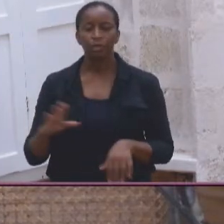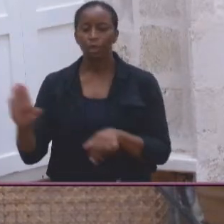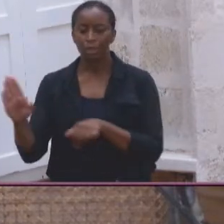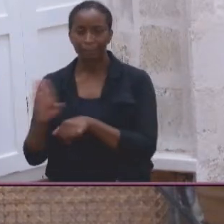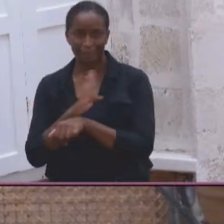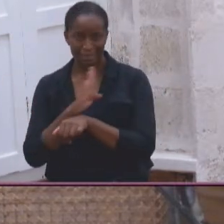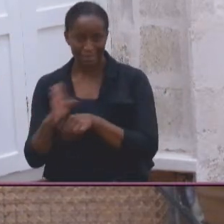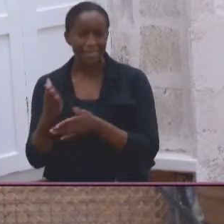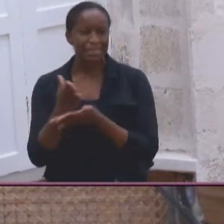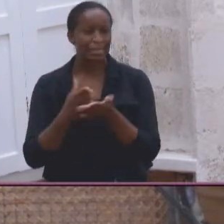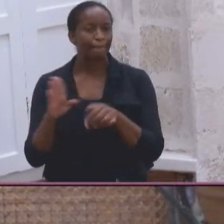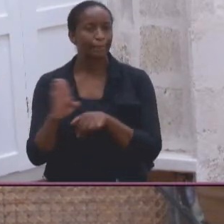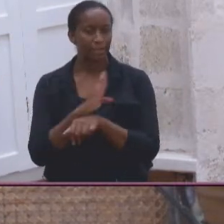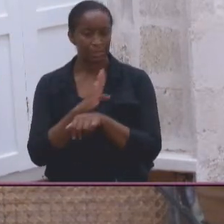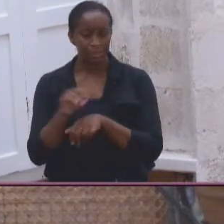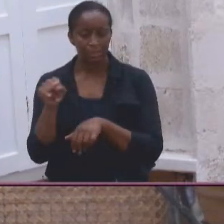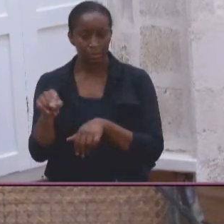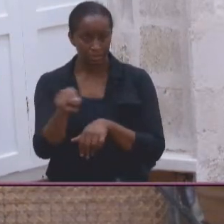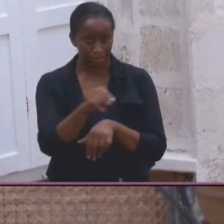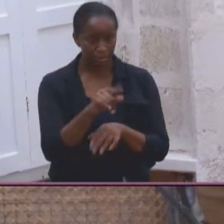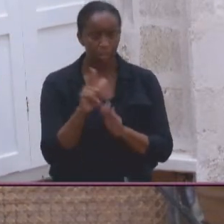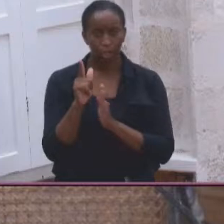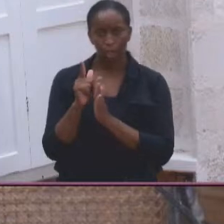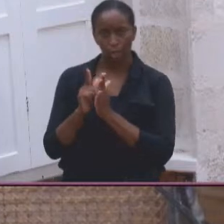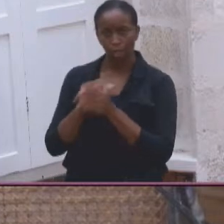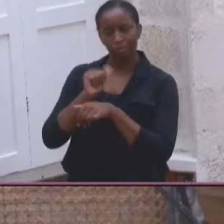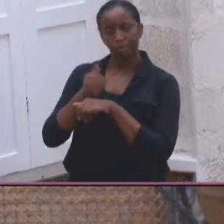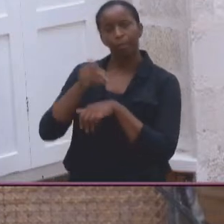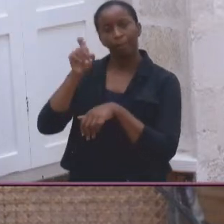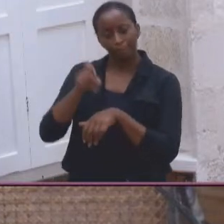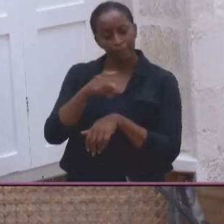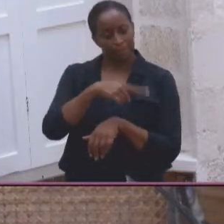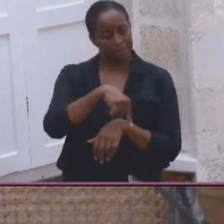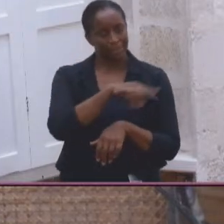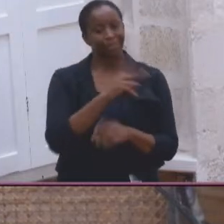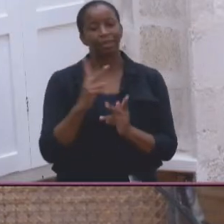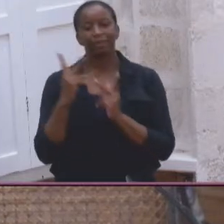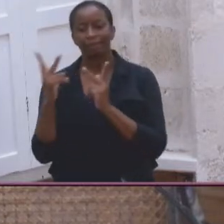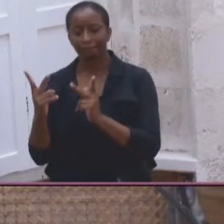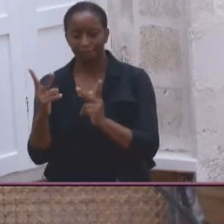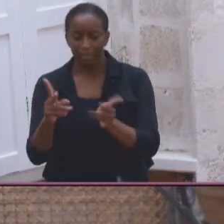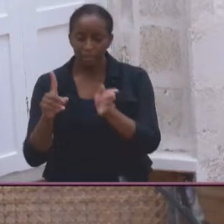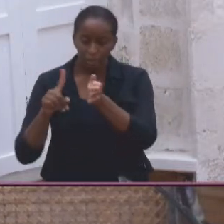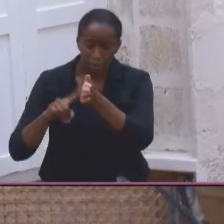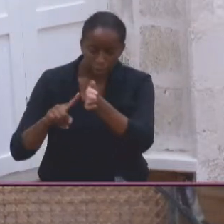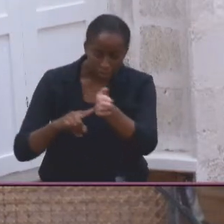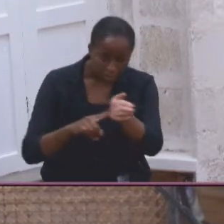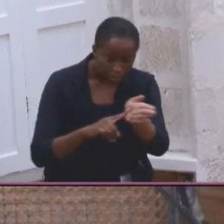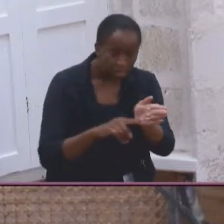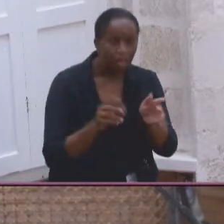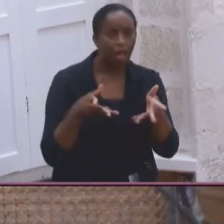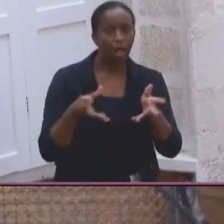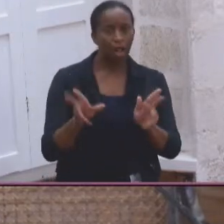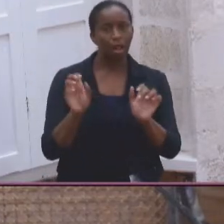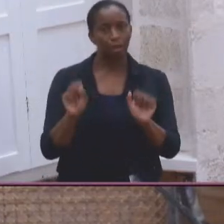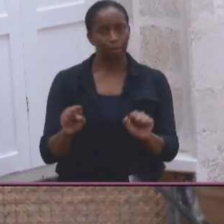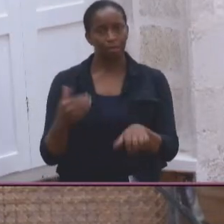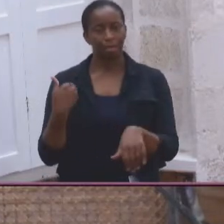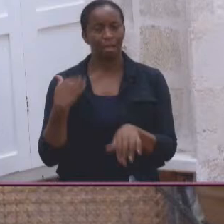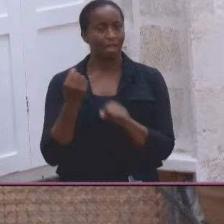would have to visit in order to make sure that these businesses will be able to qualify for a license for